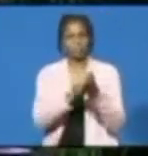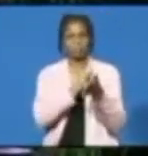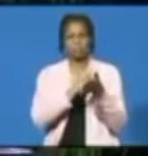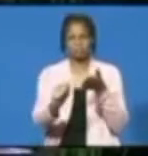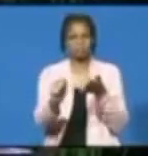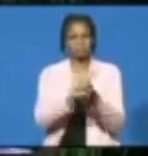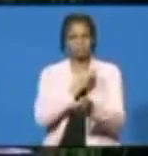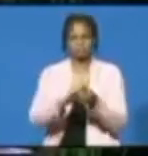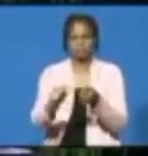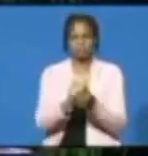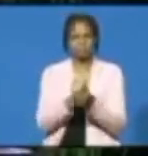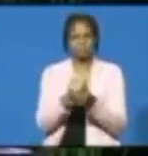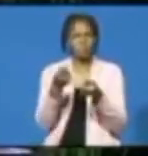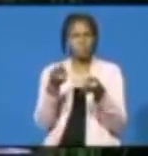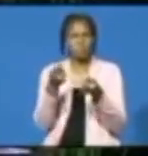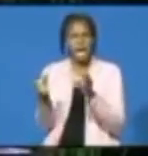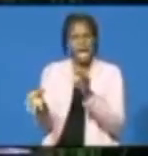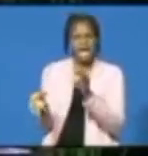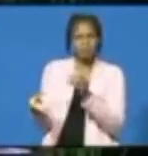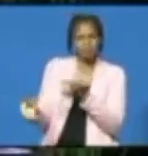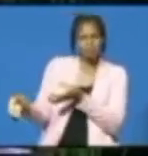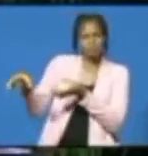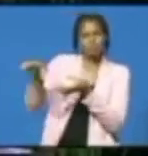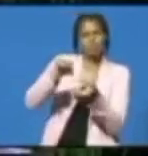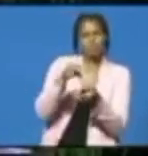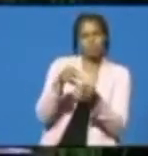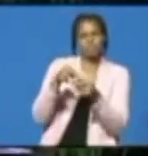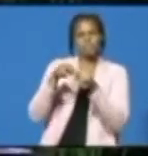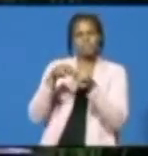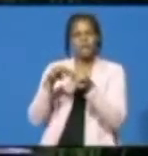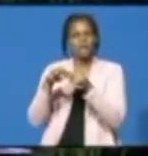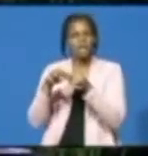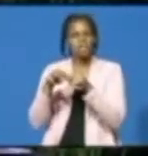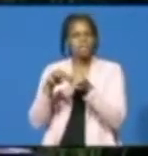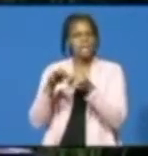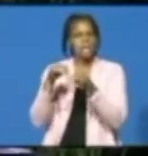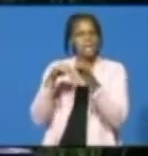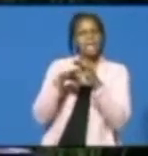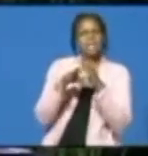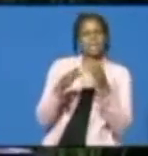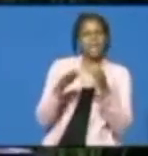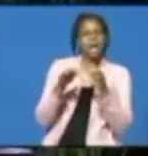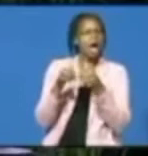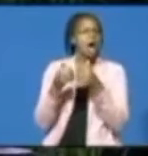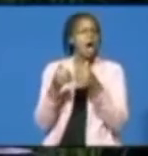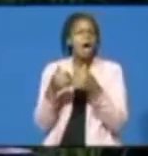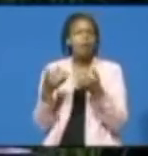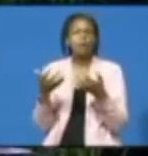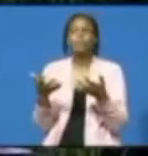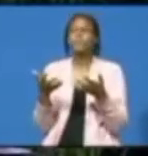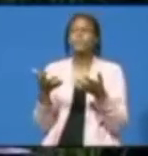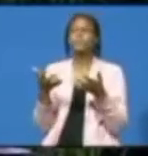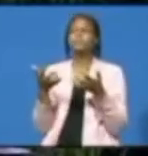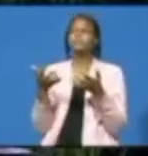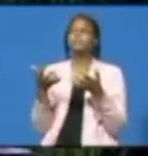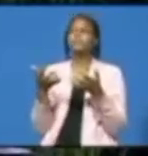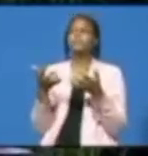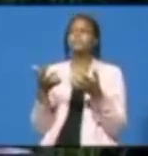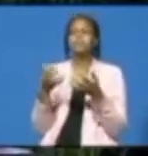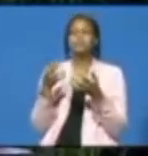little salt in it. Put a little salt. Put the salt